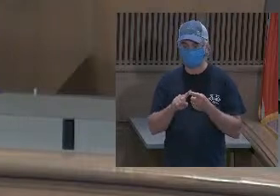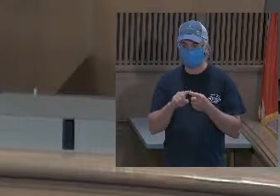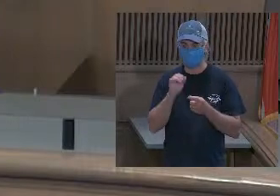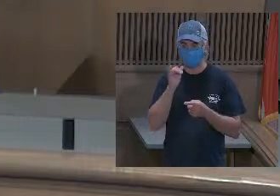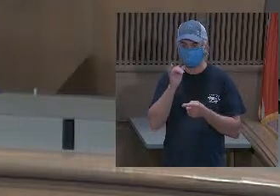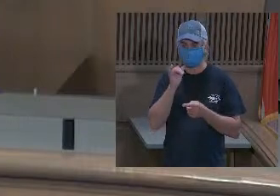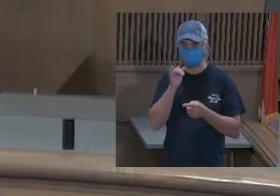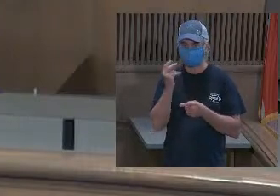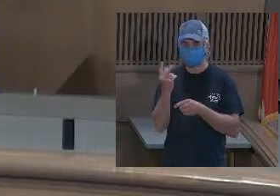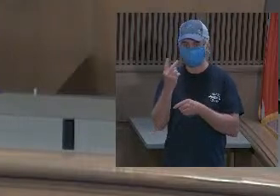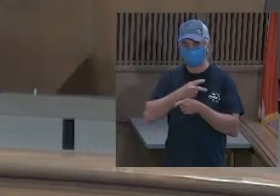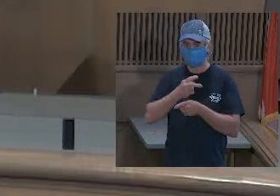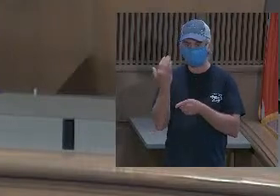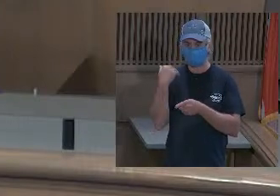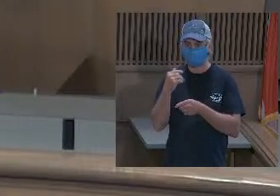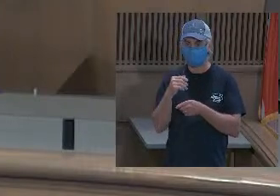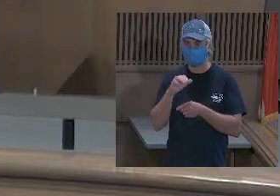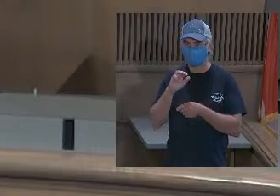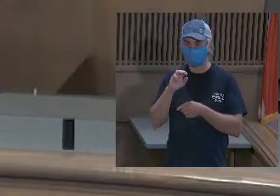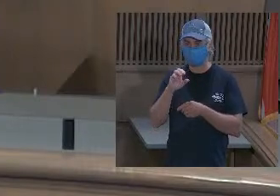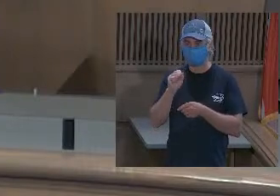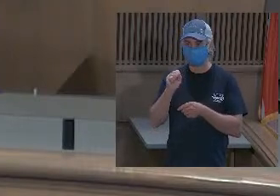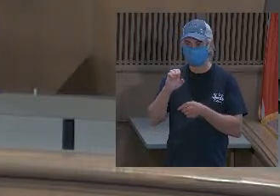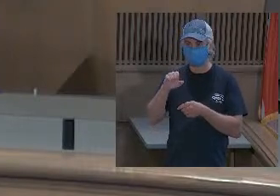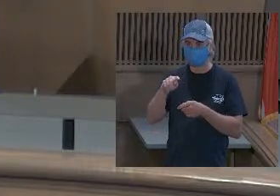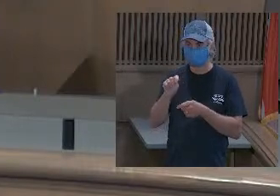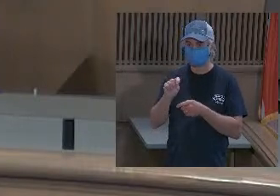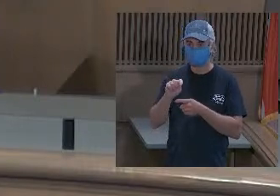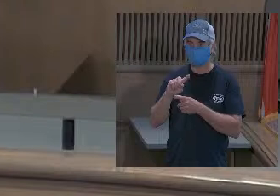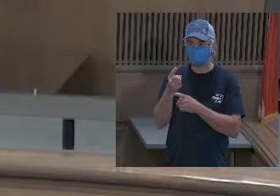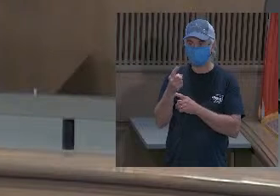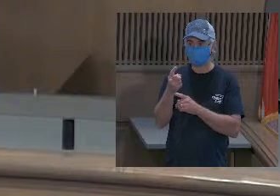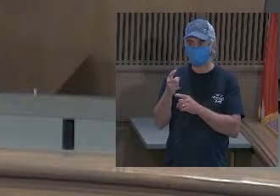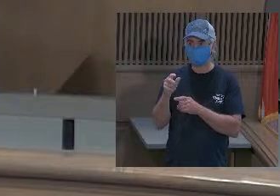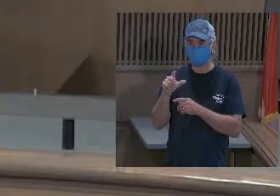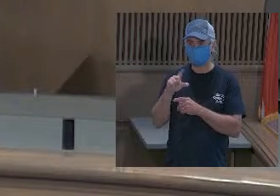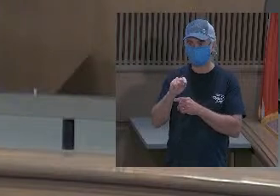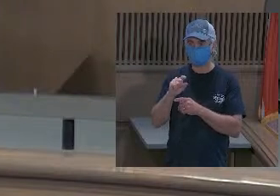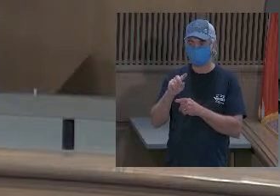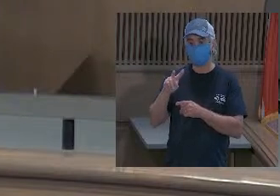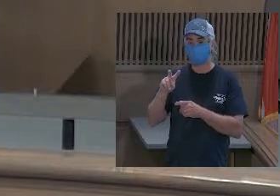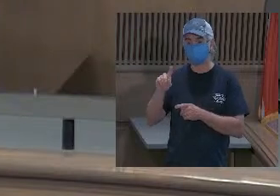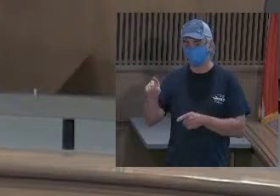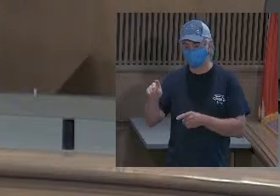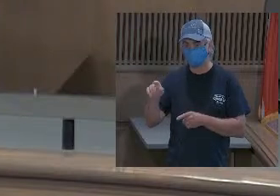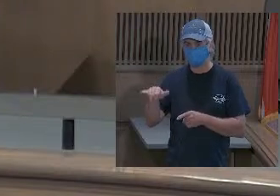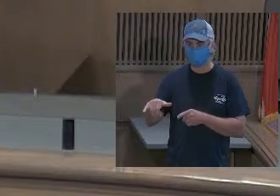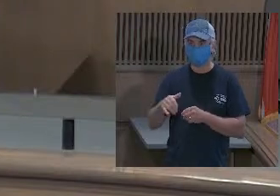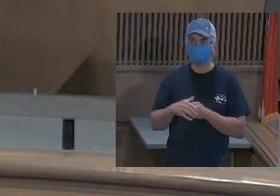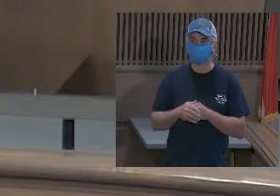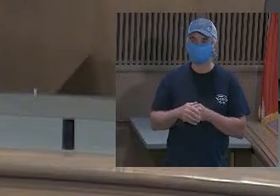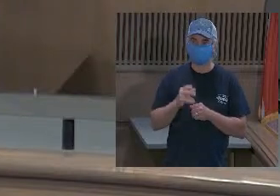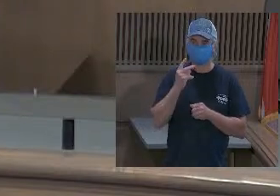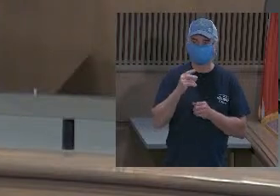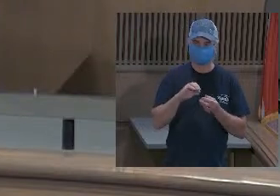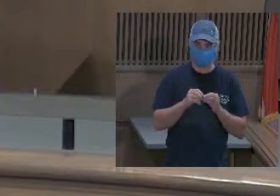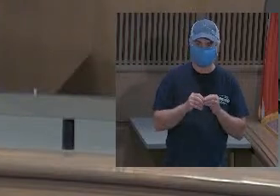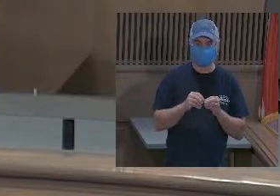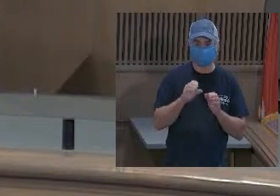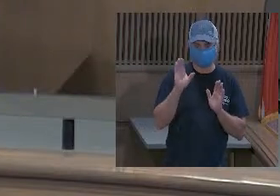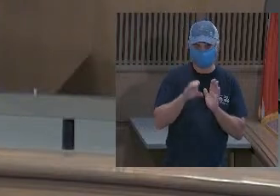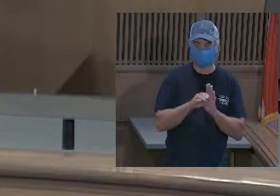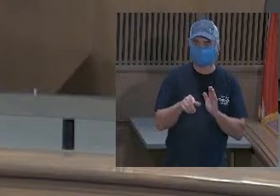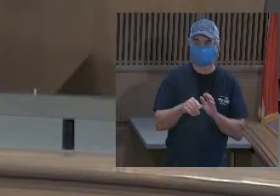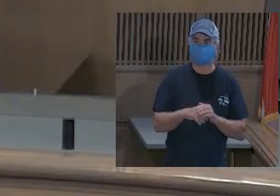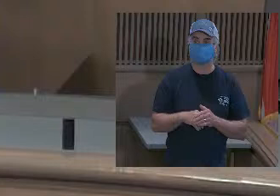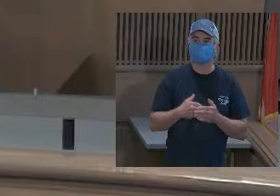up again, and this is our 4th wave of COVID infections since the pandemic started. The